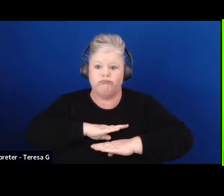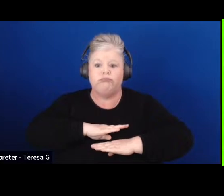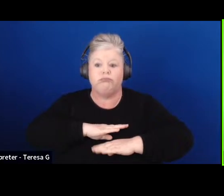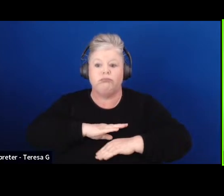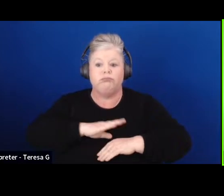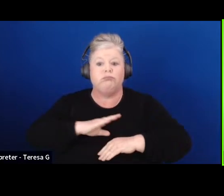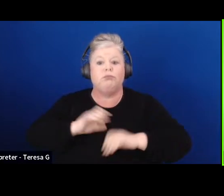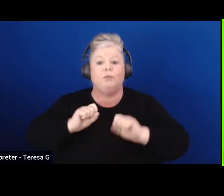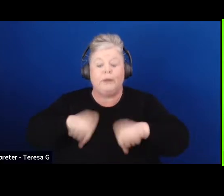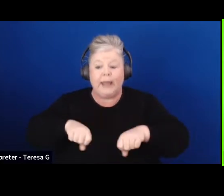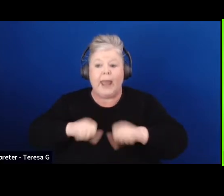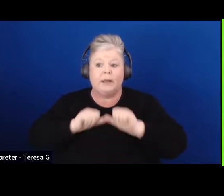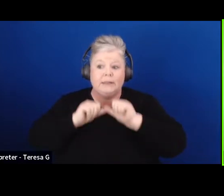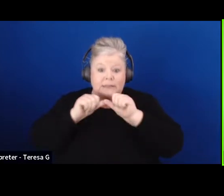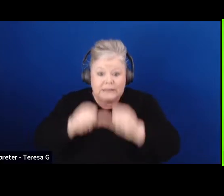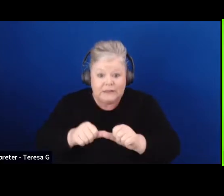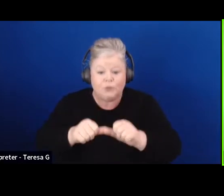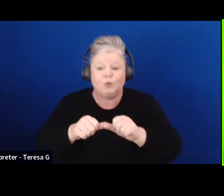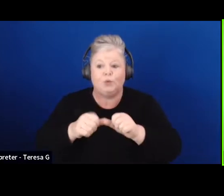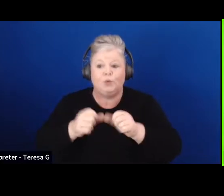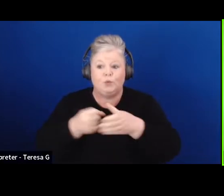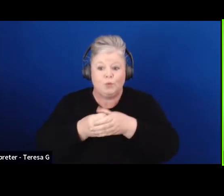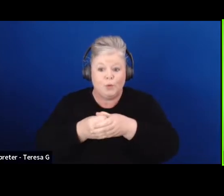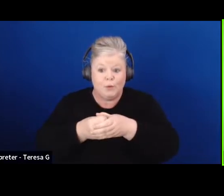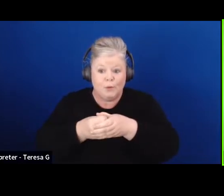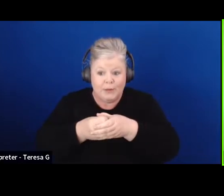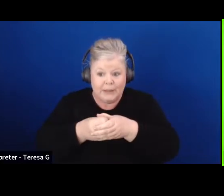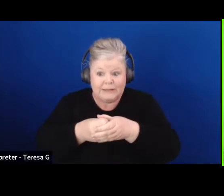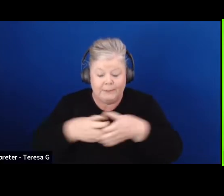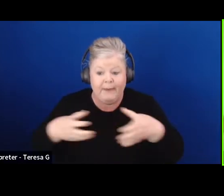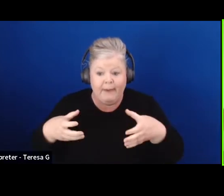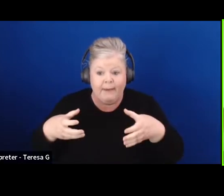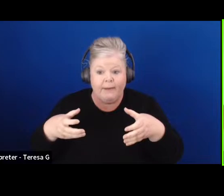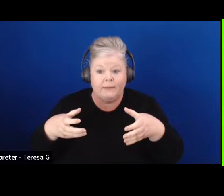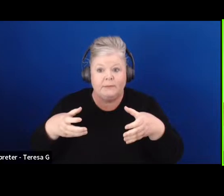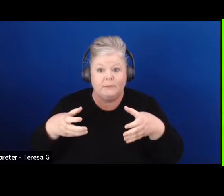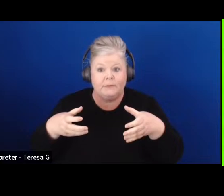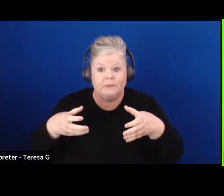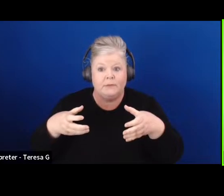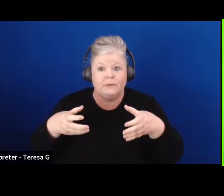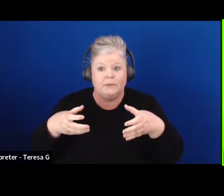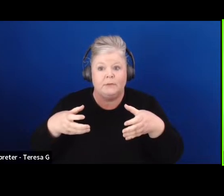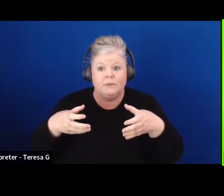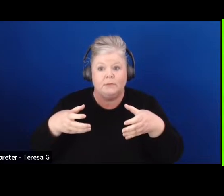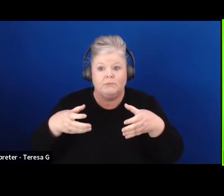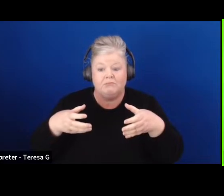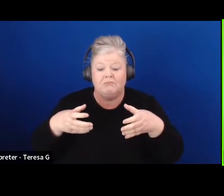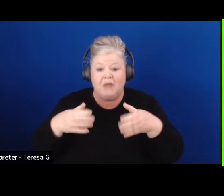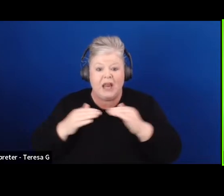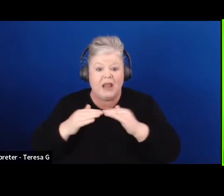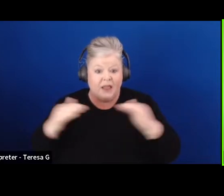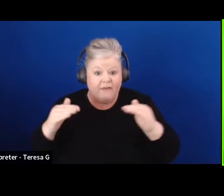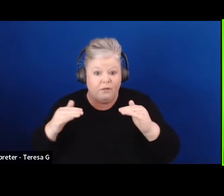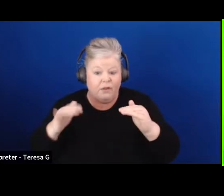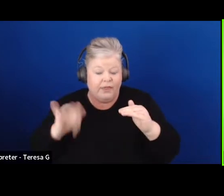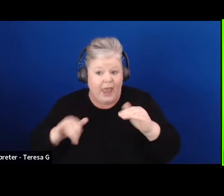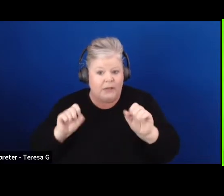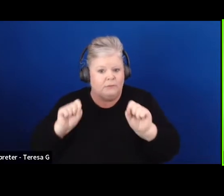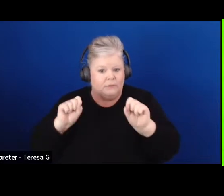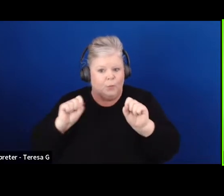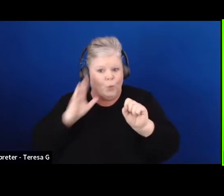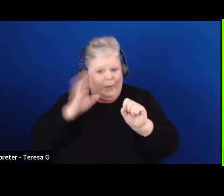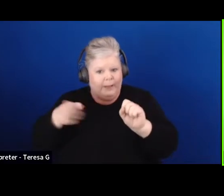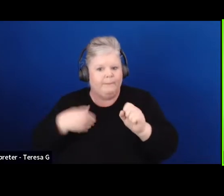to expand at a level that would be supported. And